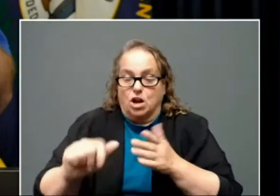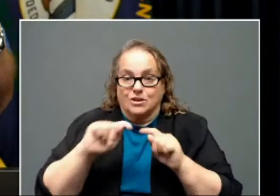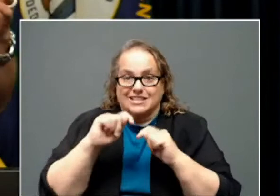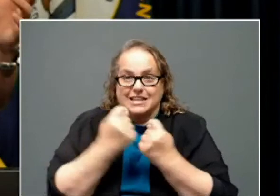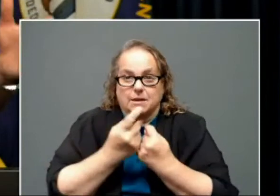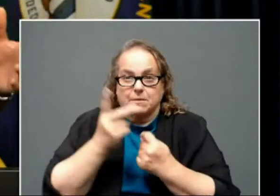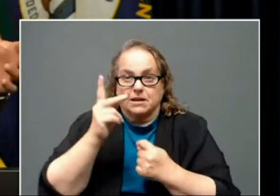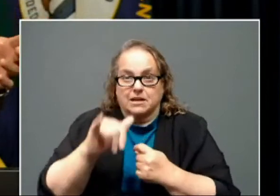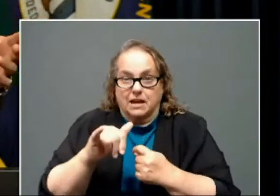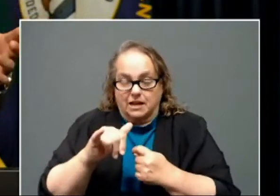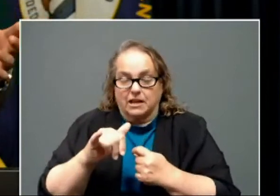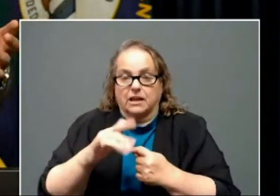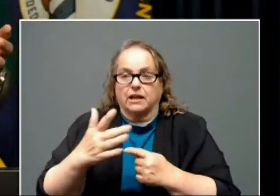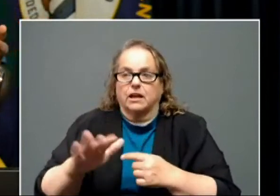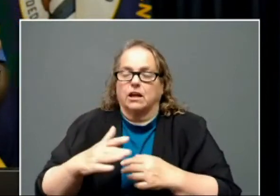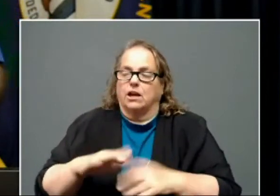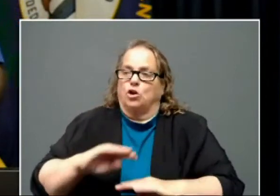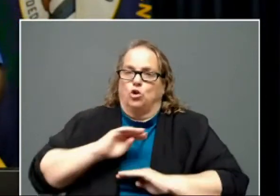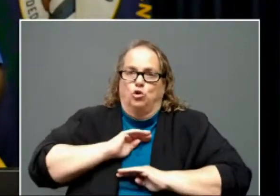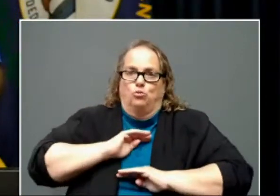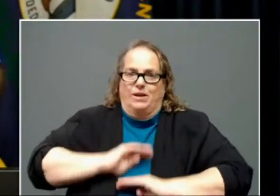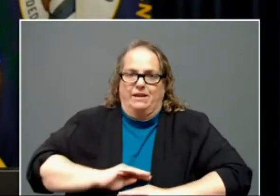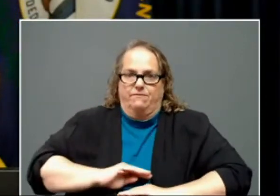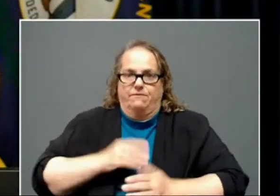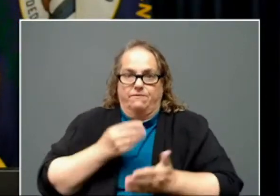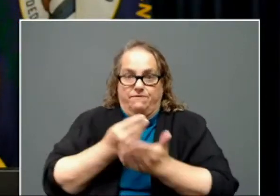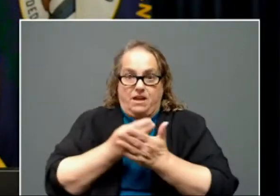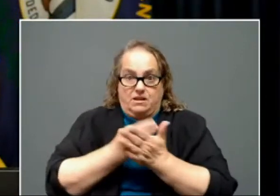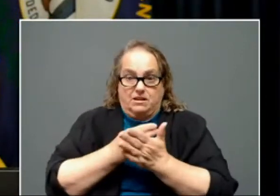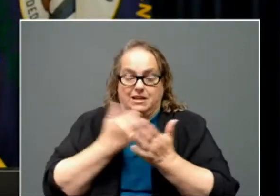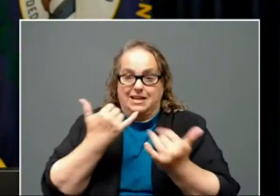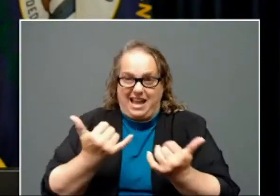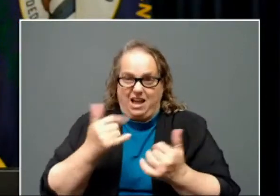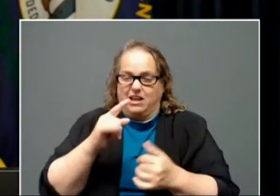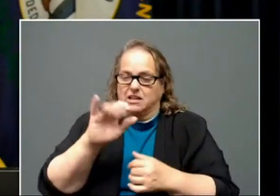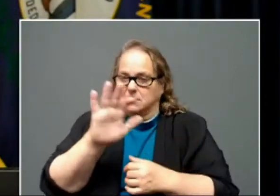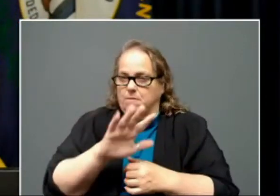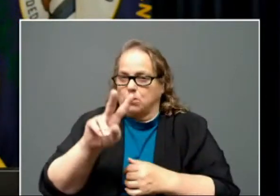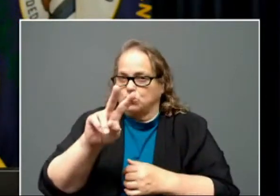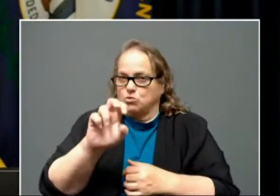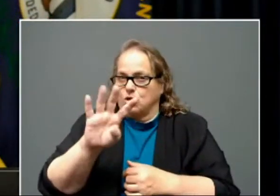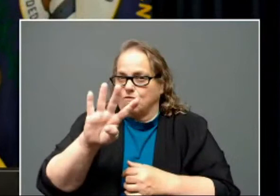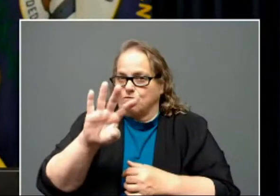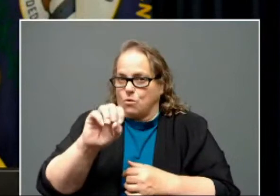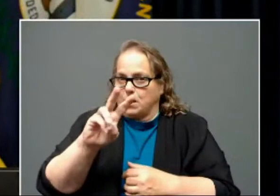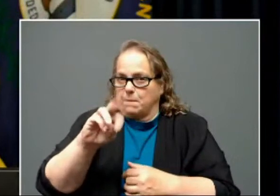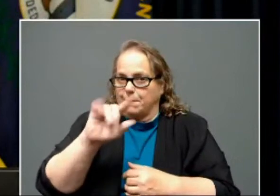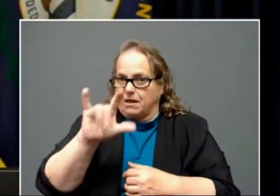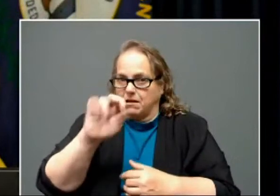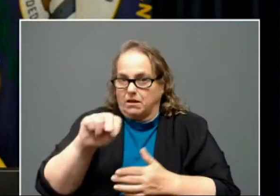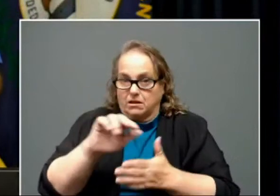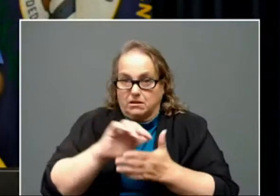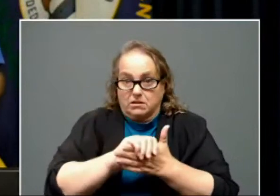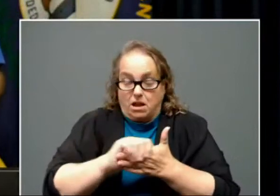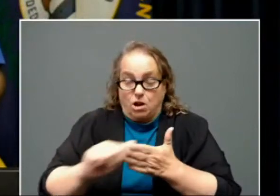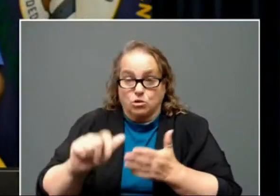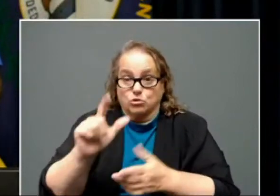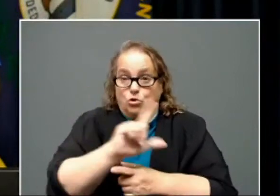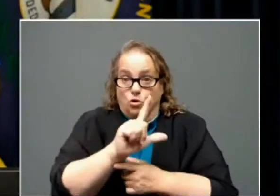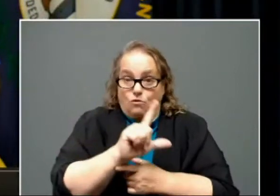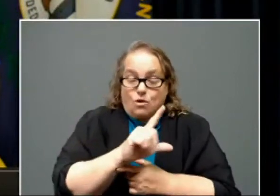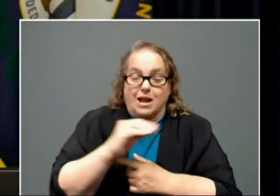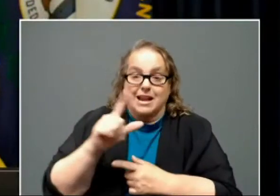fund overall in Kentucky of about $240 million. Louisville and Lexington